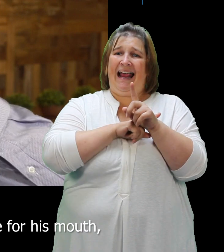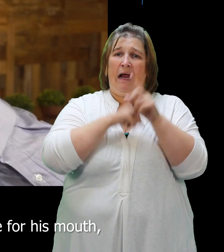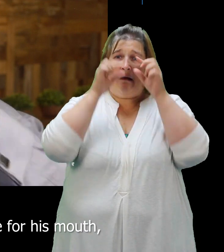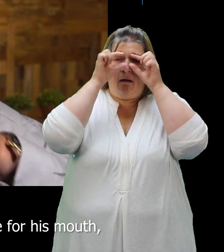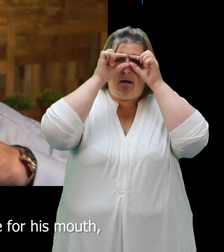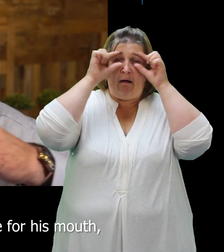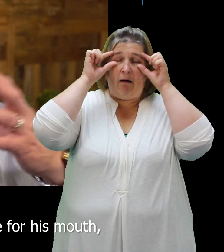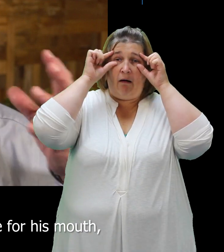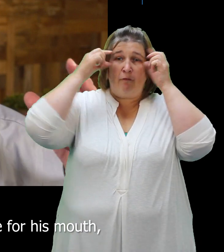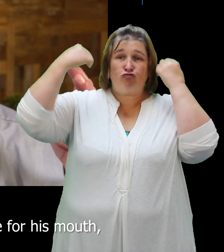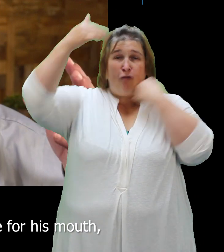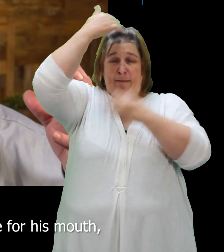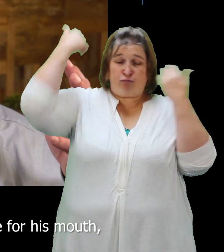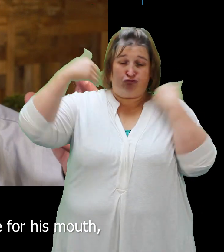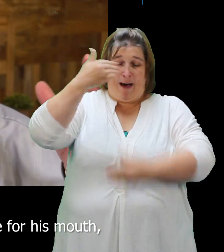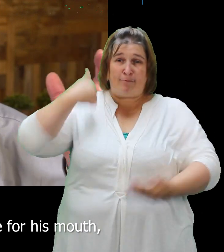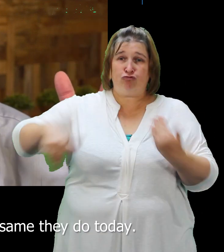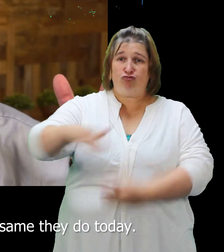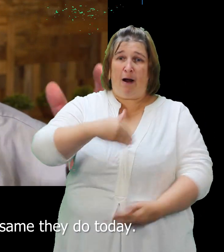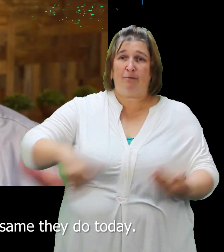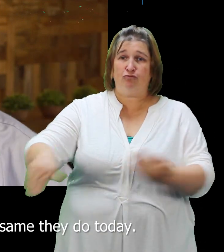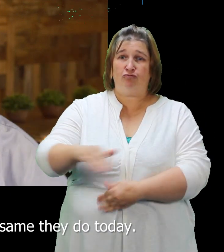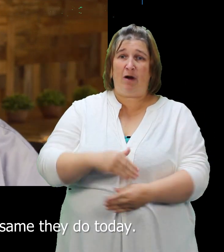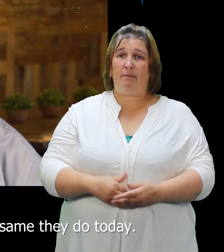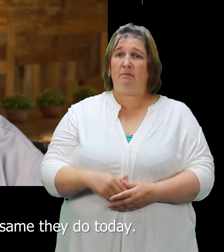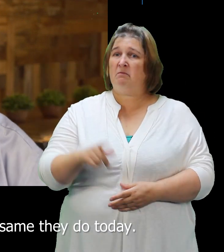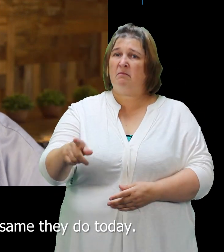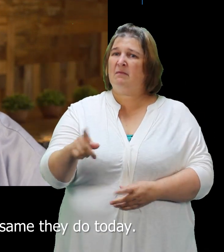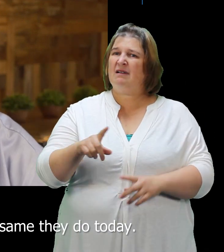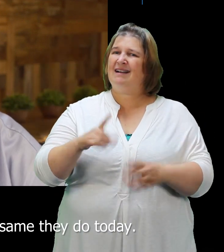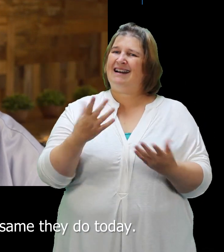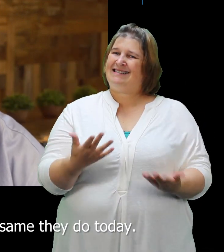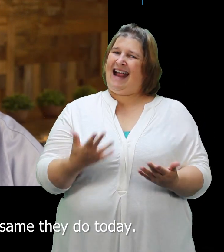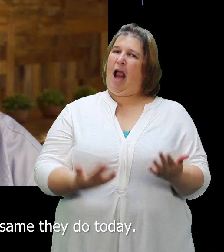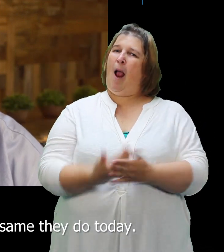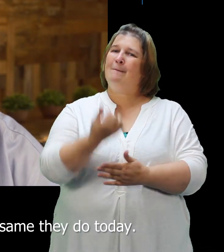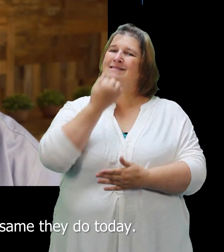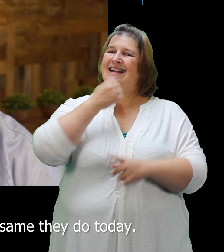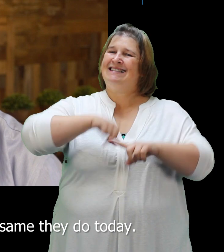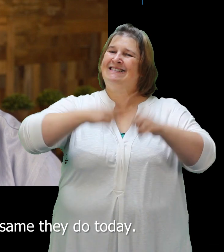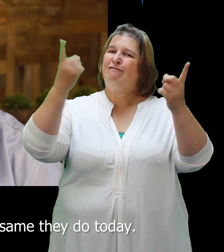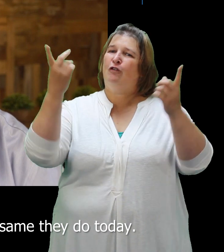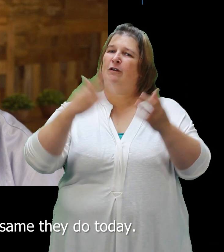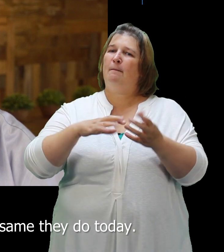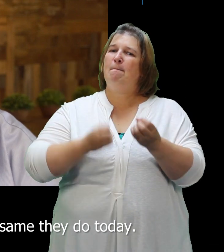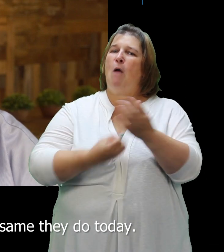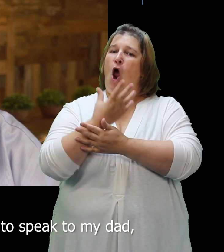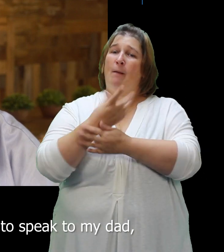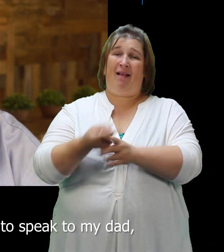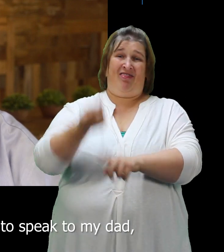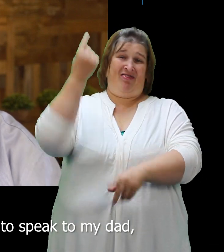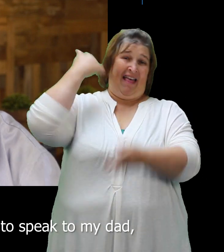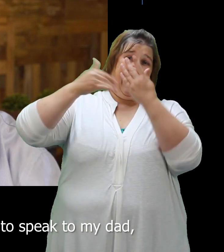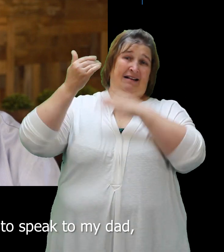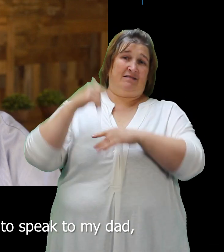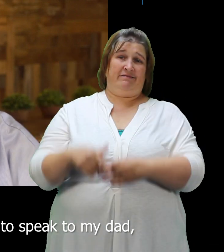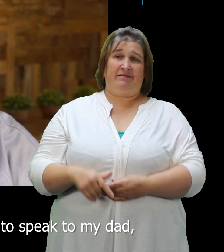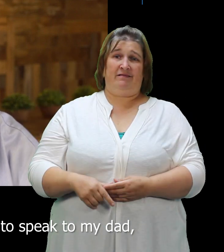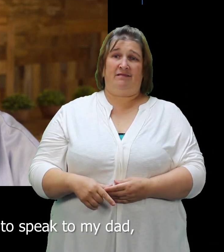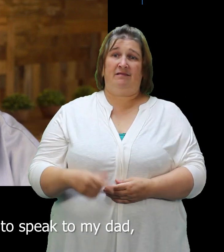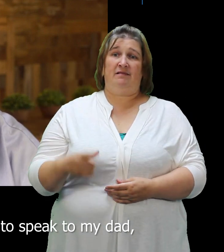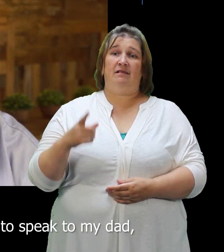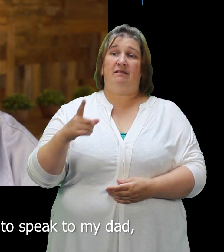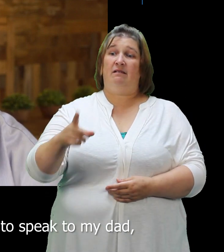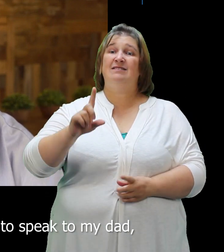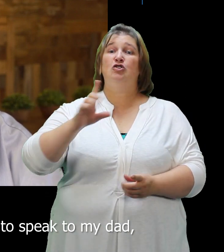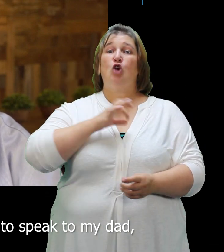2 eyes open and a place for his mouth. In those days, they didn't treat burns the same they do today. And they left,